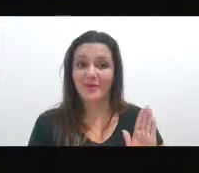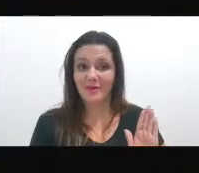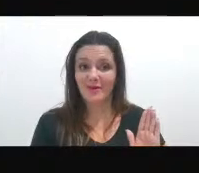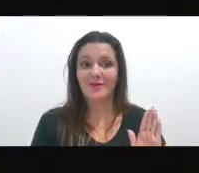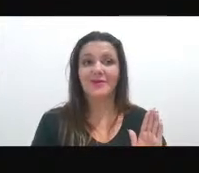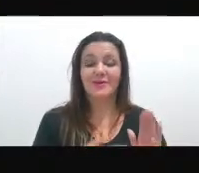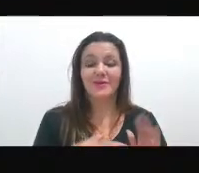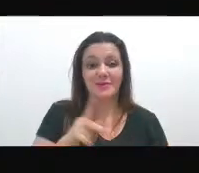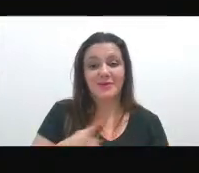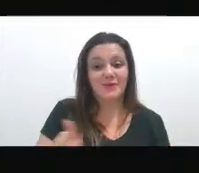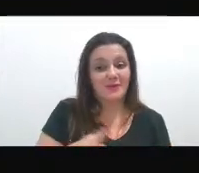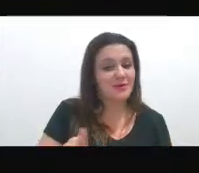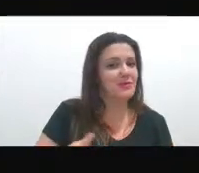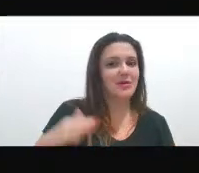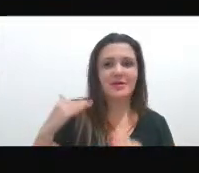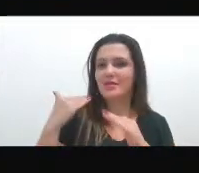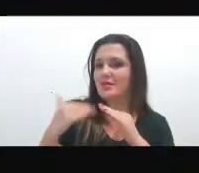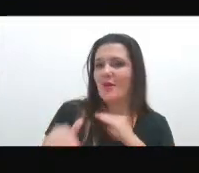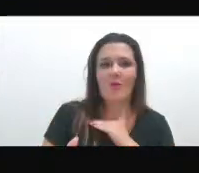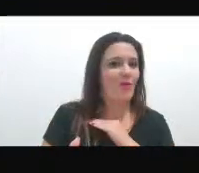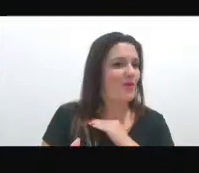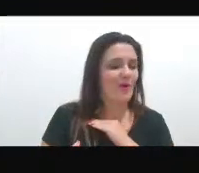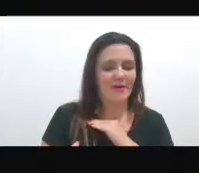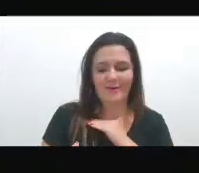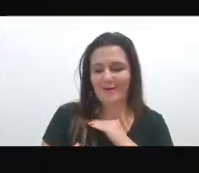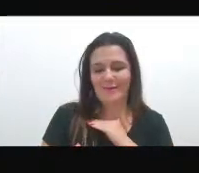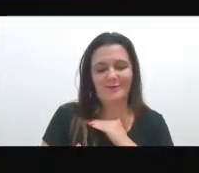you tell us a little bit about it?